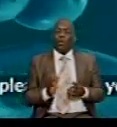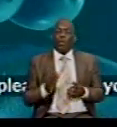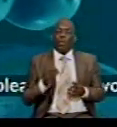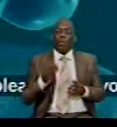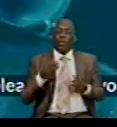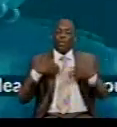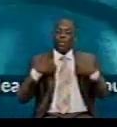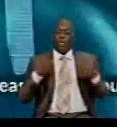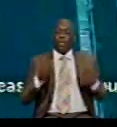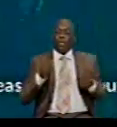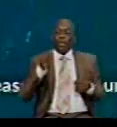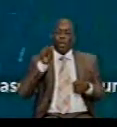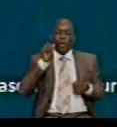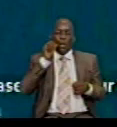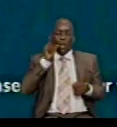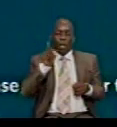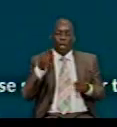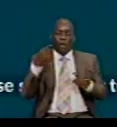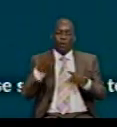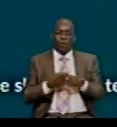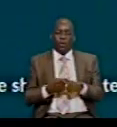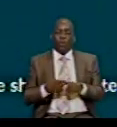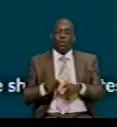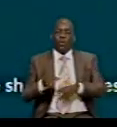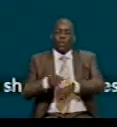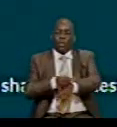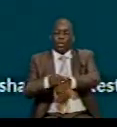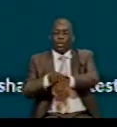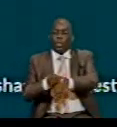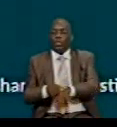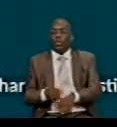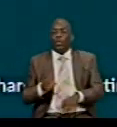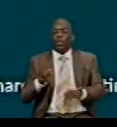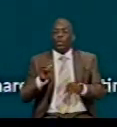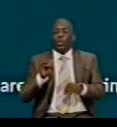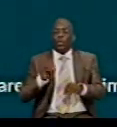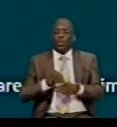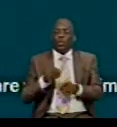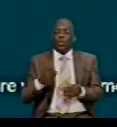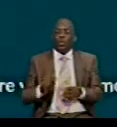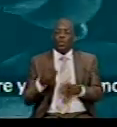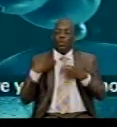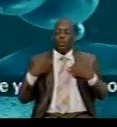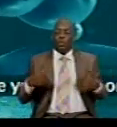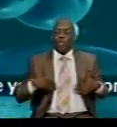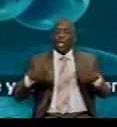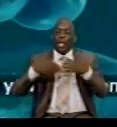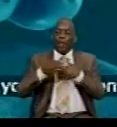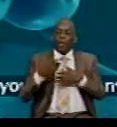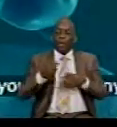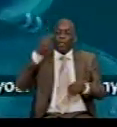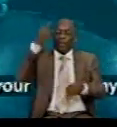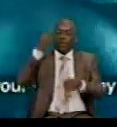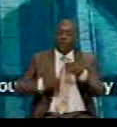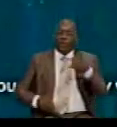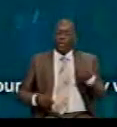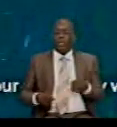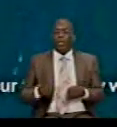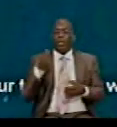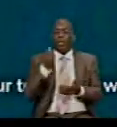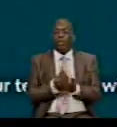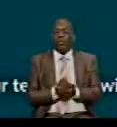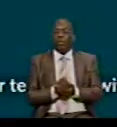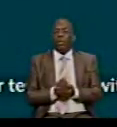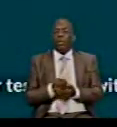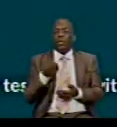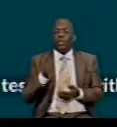the final amen, it disappeared. Gloire à Dieu, nous avons ce témoignage de Facebook.